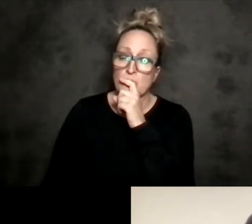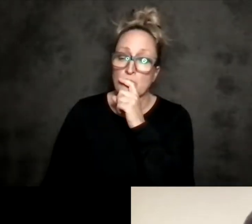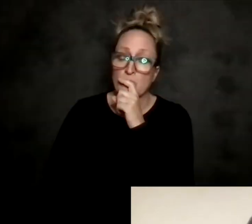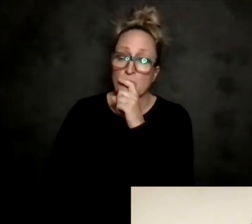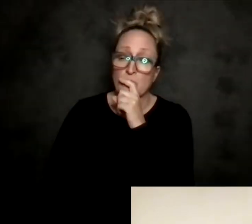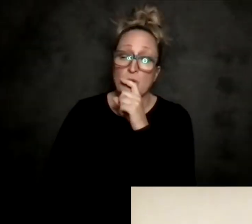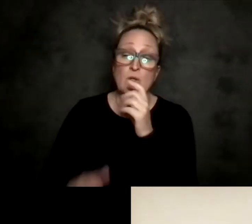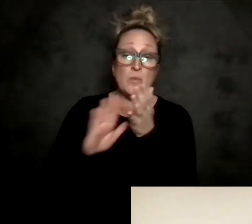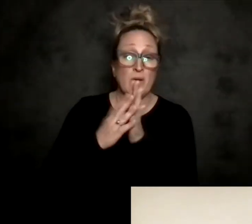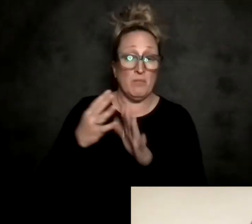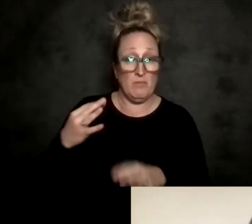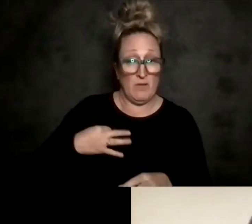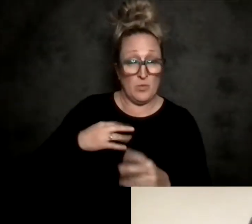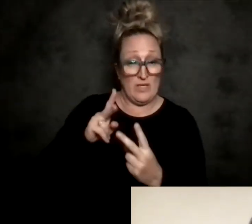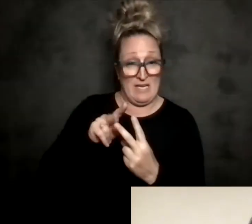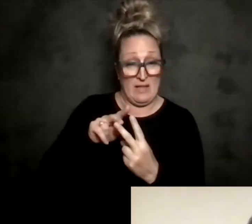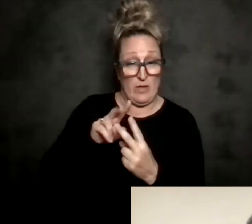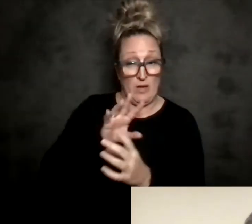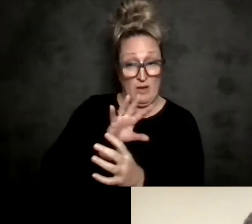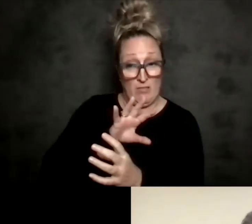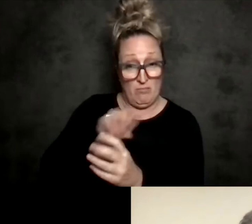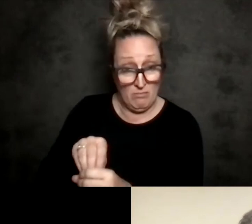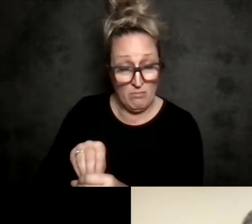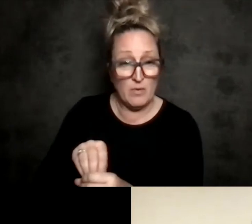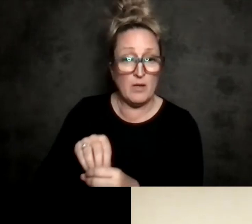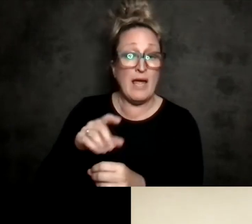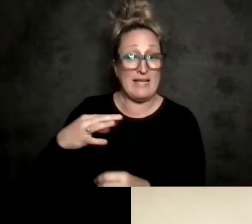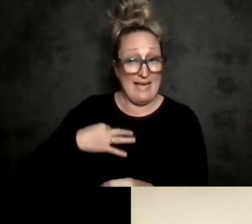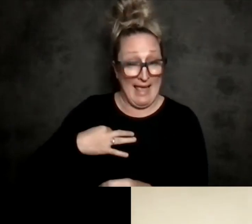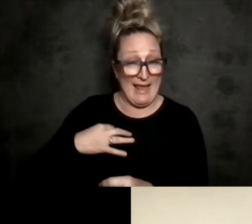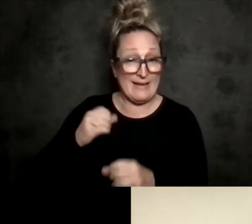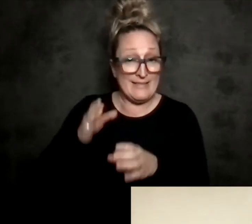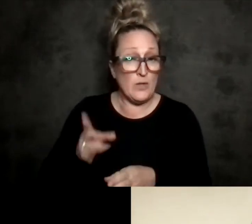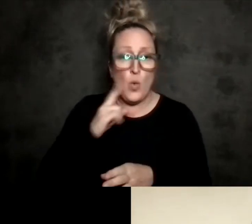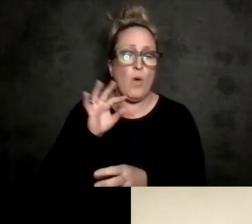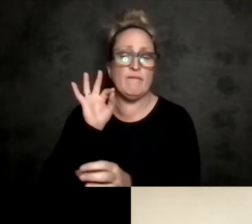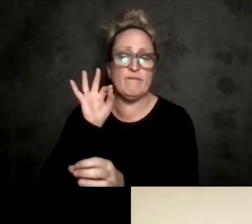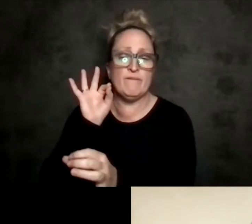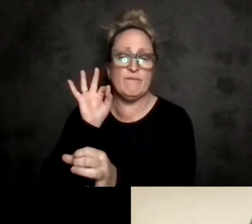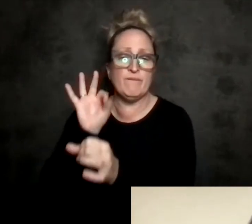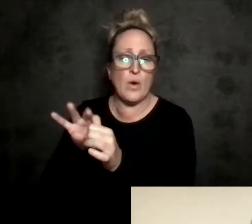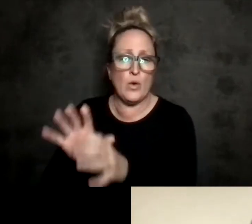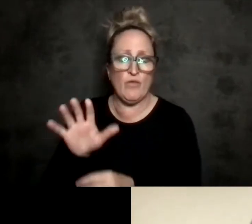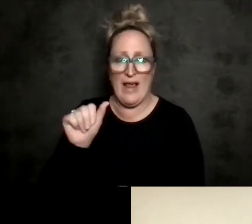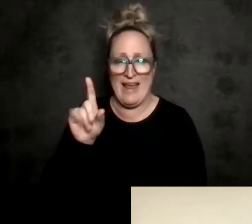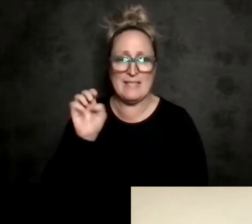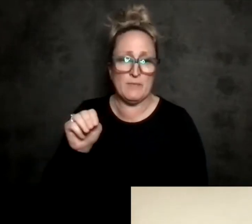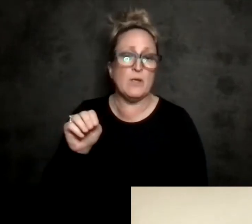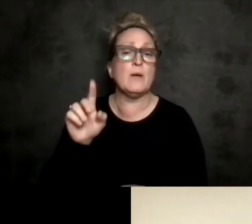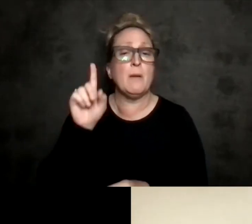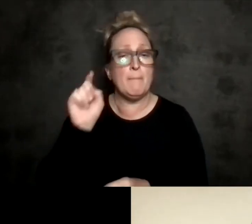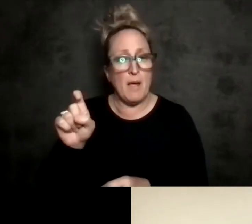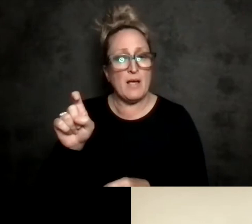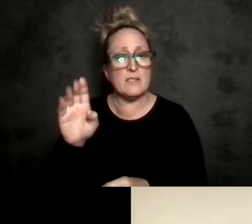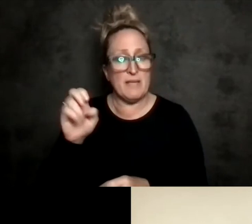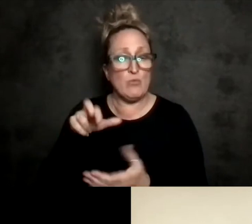to be eligible to either participate or as a candidate or a voter in the ADEMs, you must be